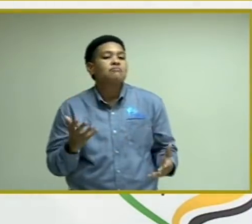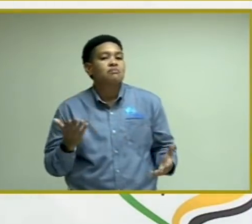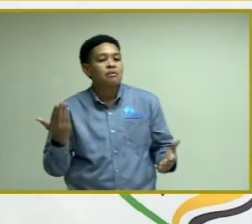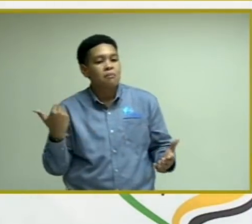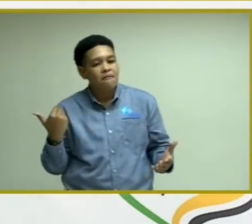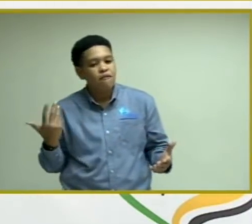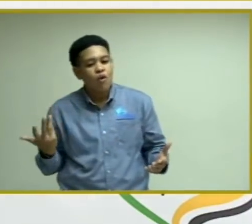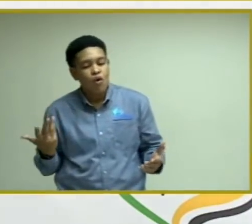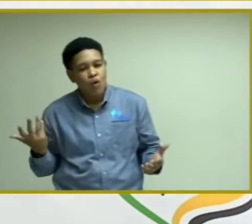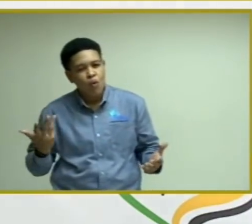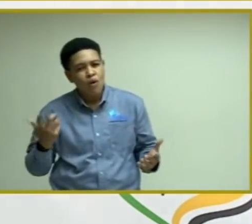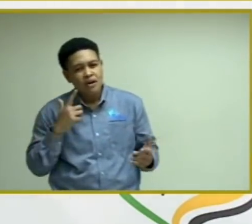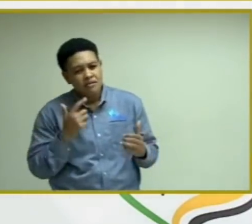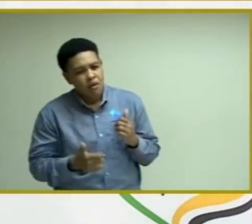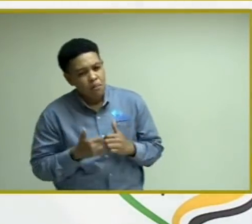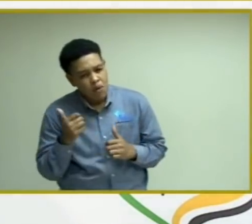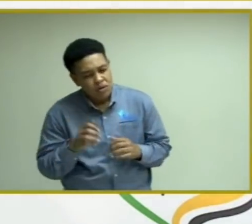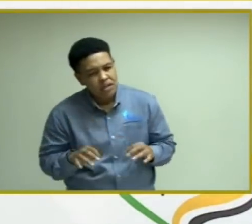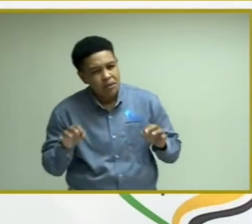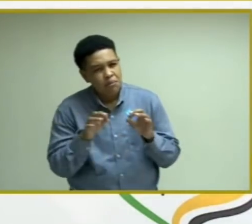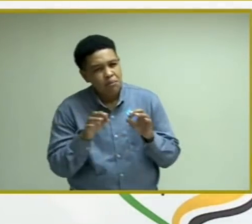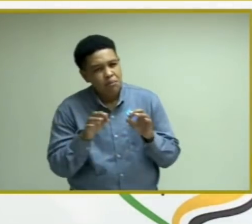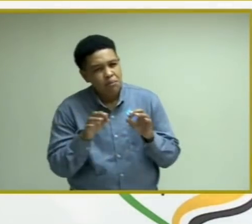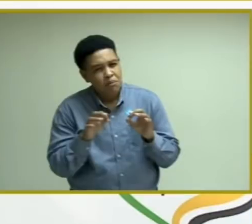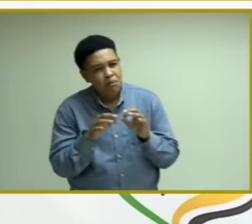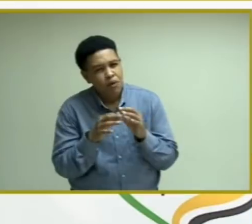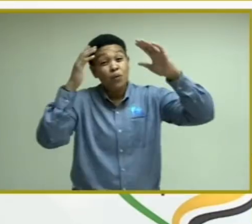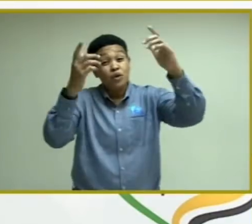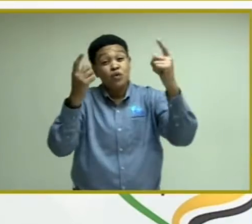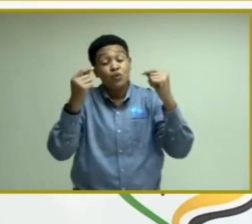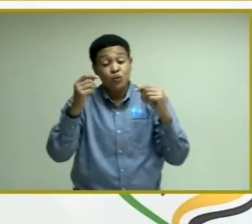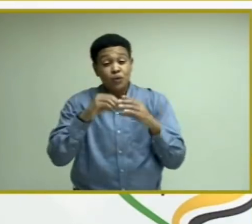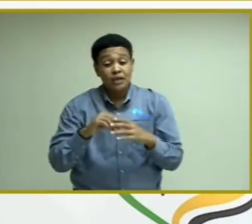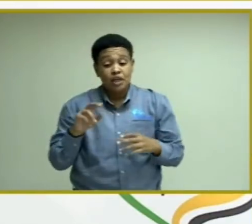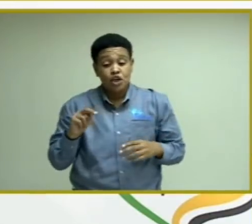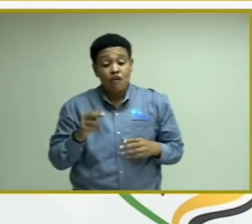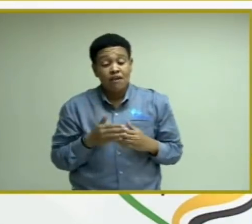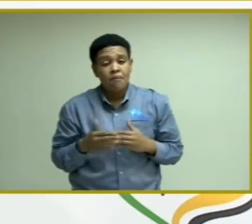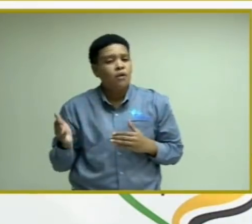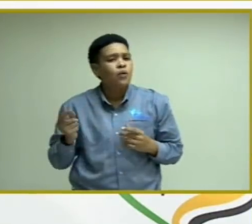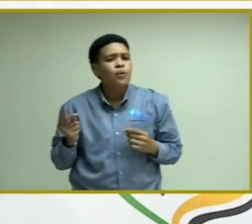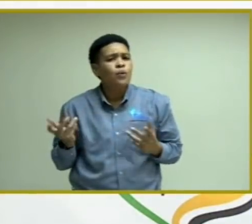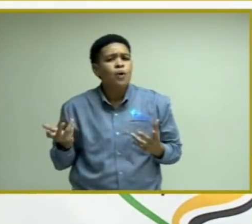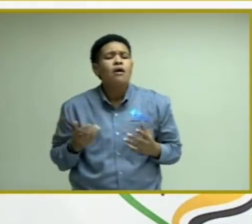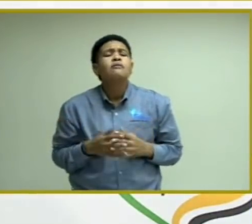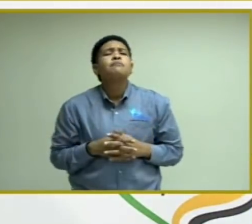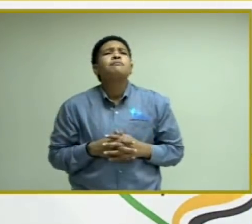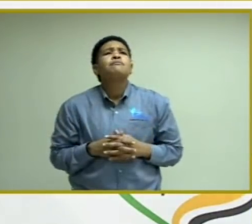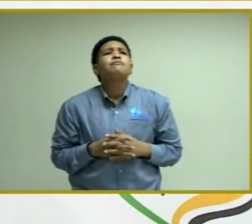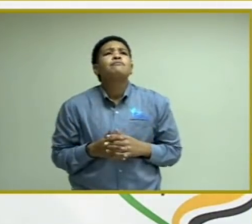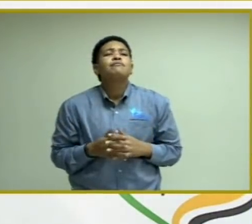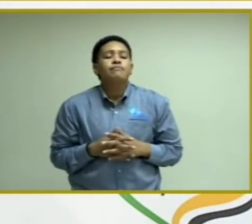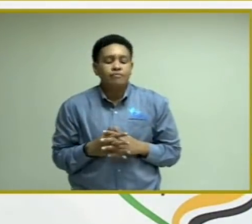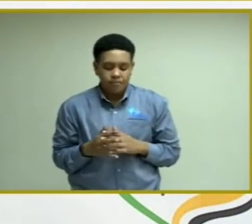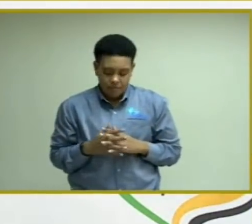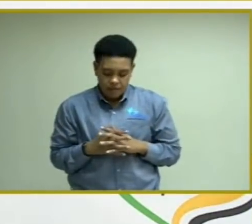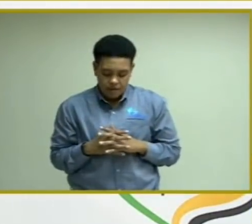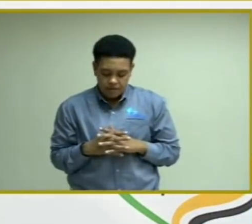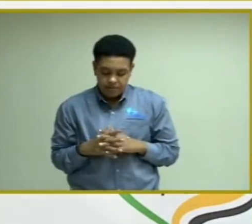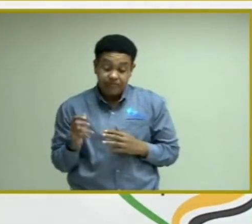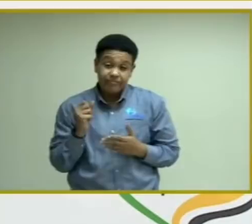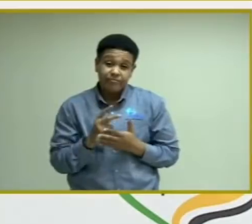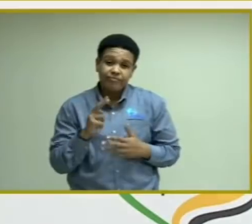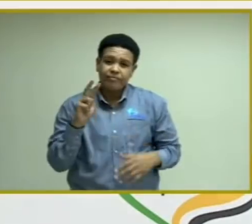before. One of the most important things that we're going to do in November, however, is a exercise on